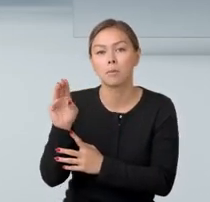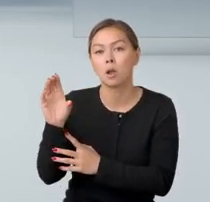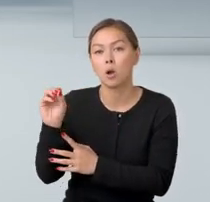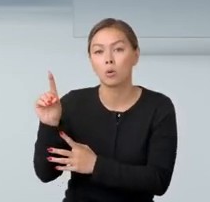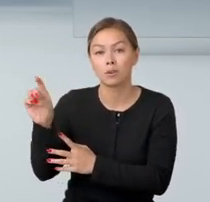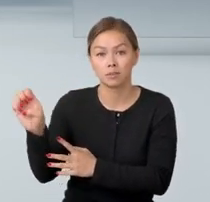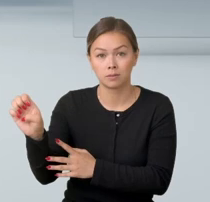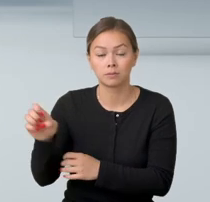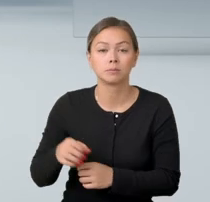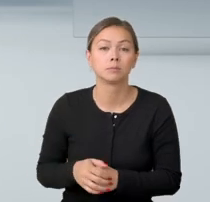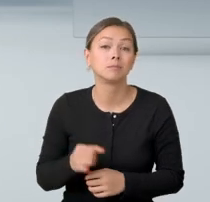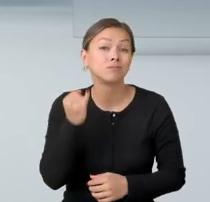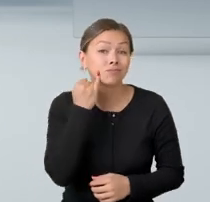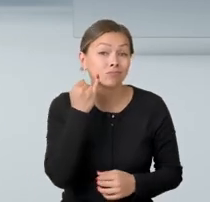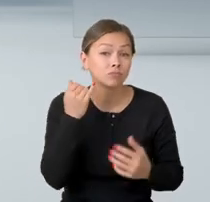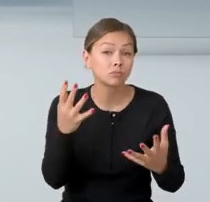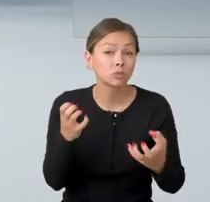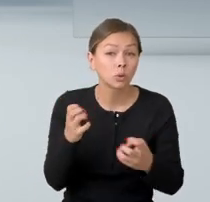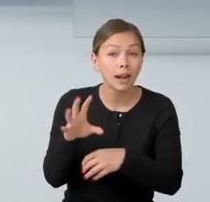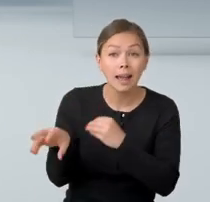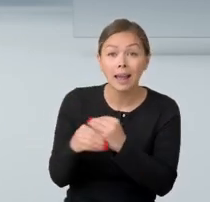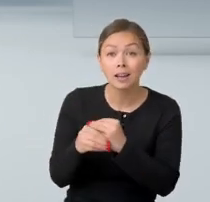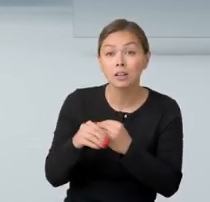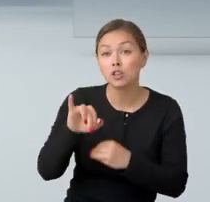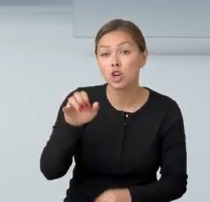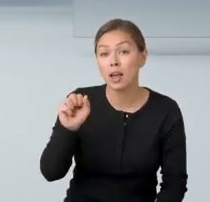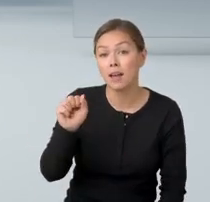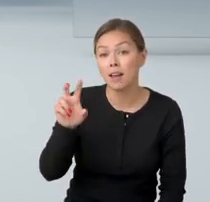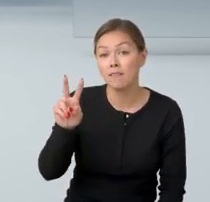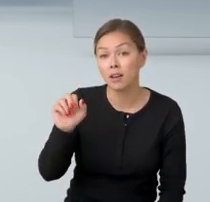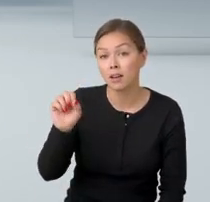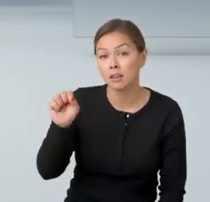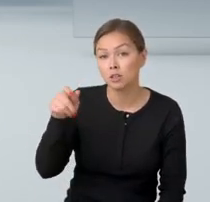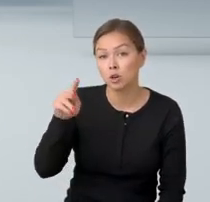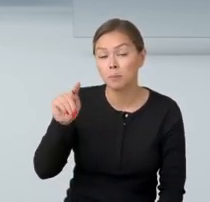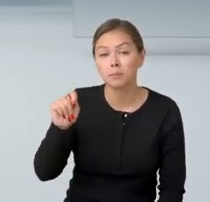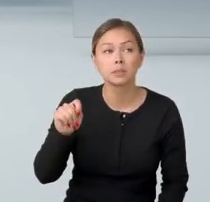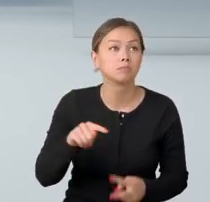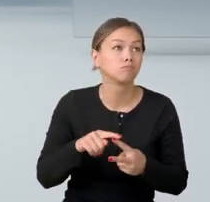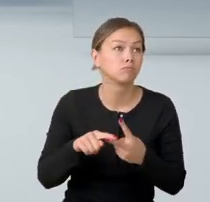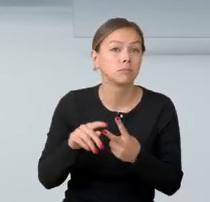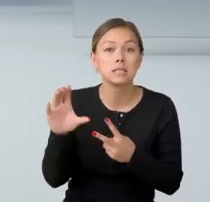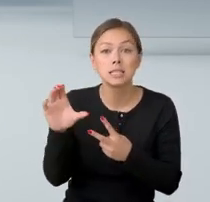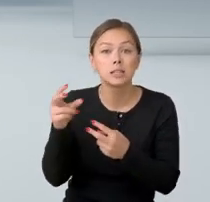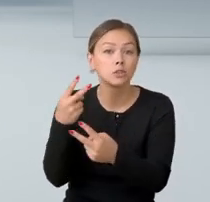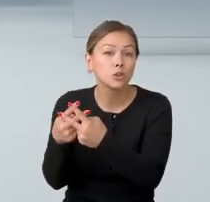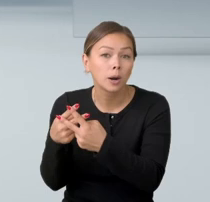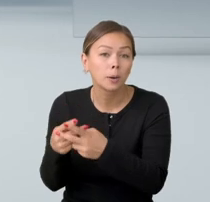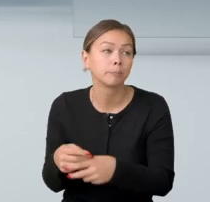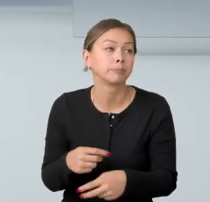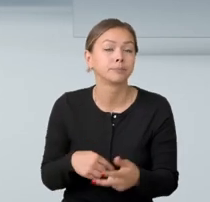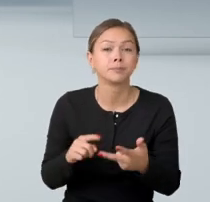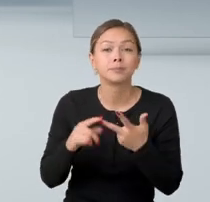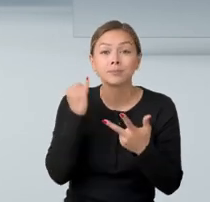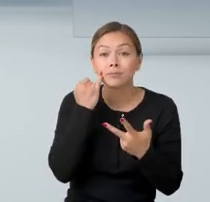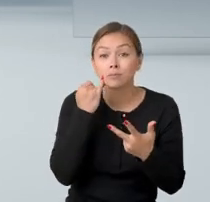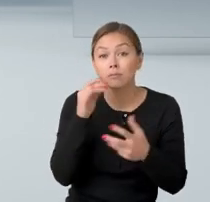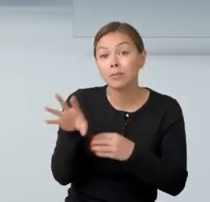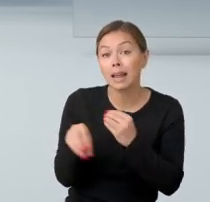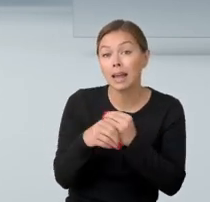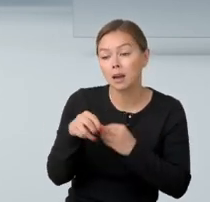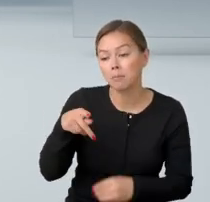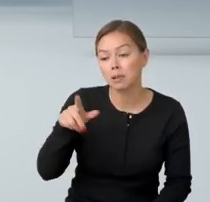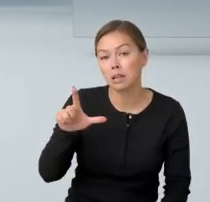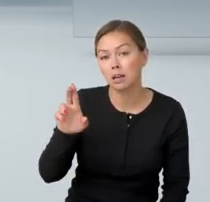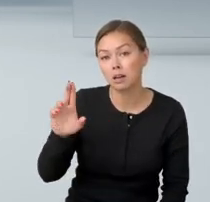a custom code so even if we want to add some JavaScript if you want to add some c-sharp